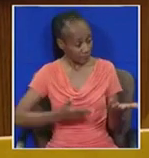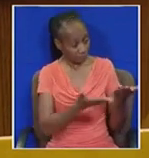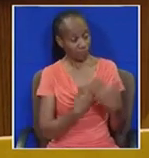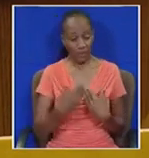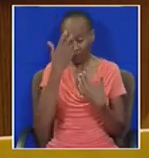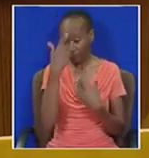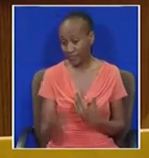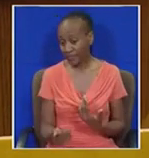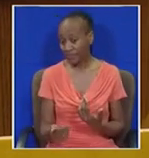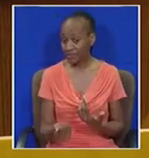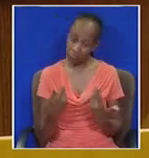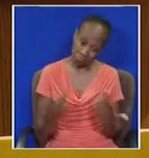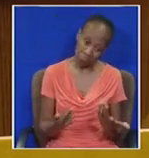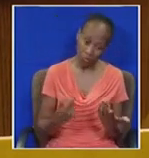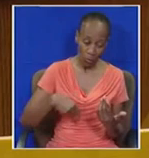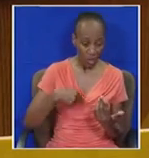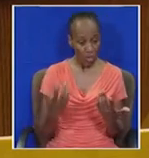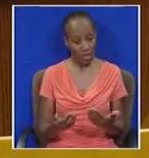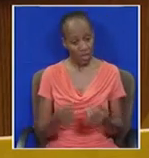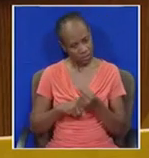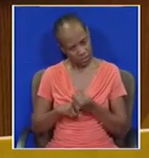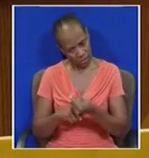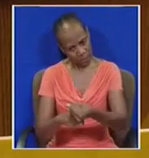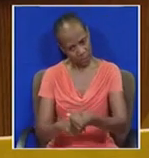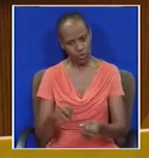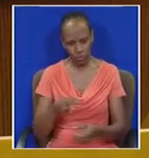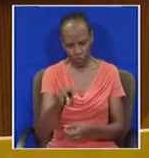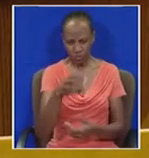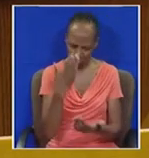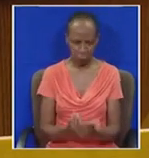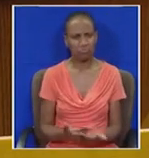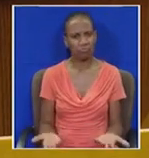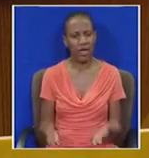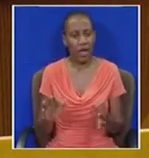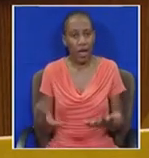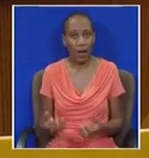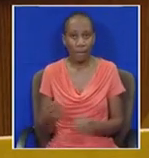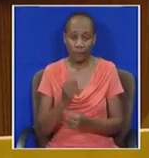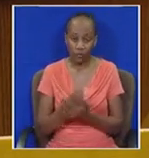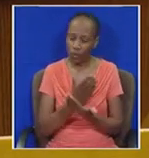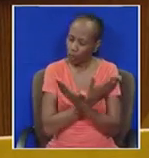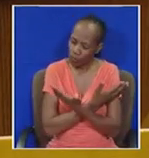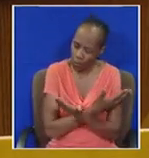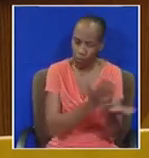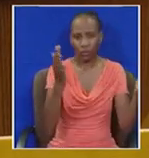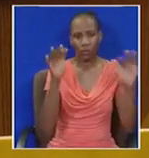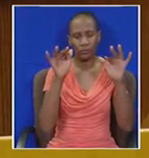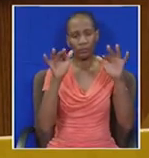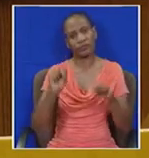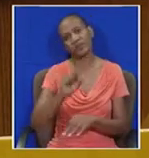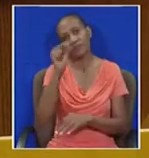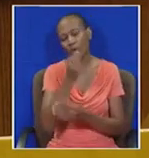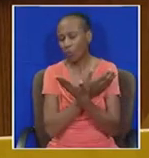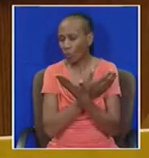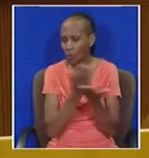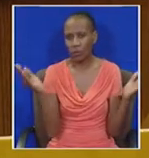can enhance the support for tourism in this area by asking all South Africans